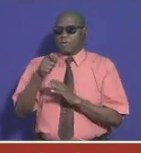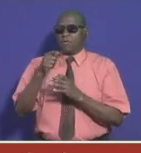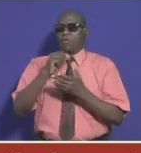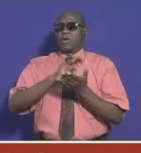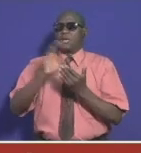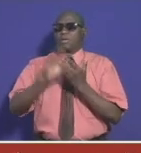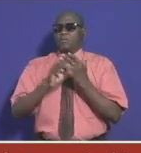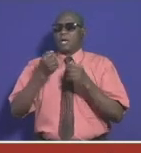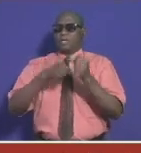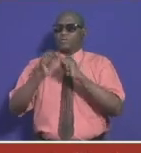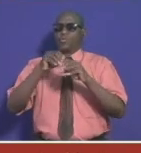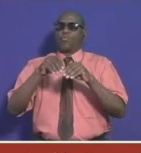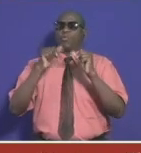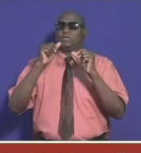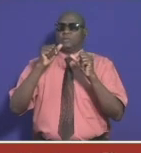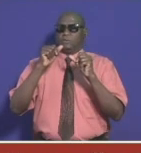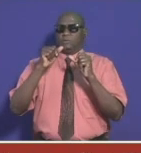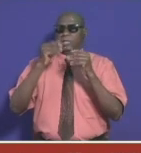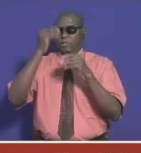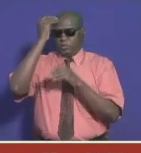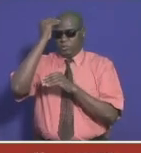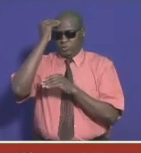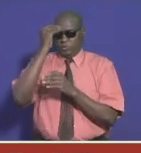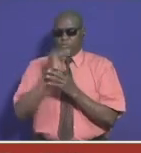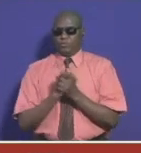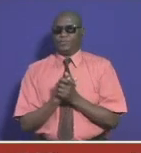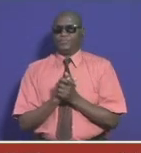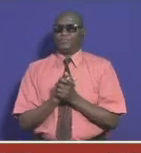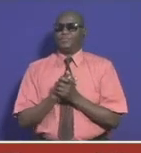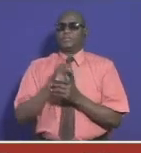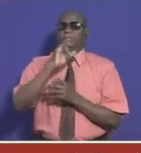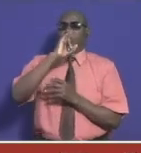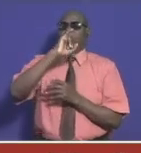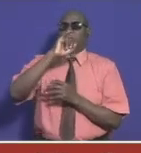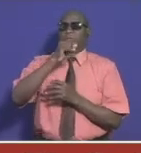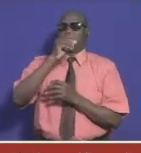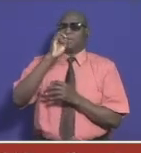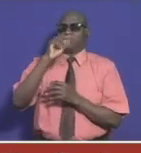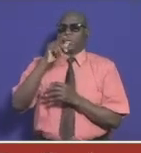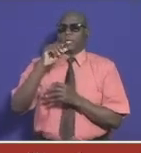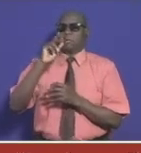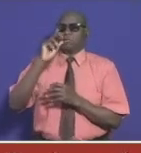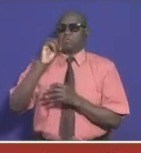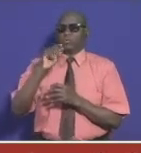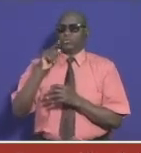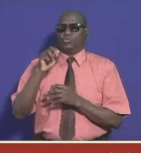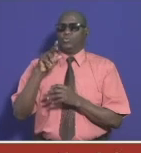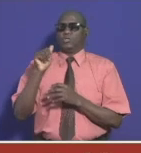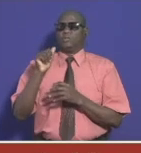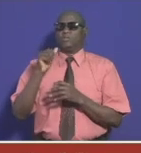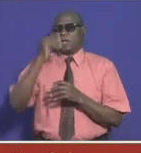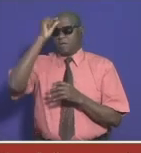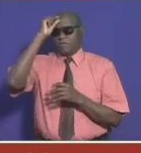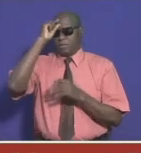for quality education. TSC Chairman Jamlek Muturi said the government is working to reduce teacher shortage and secure